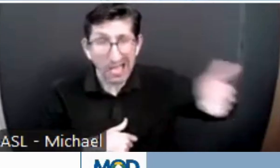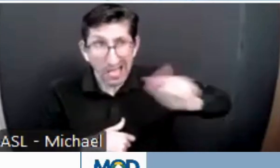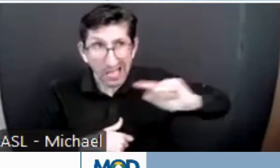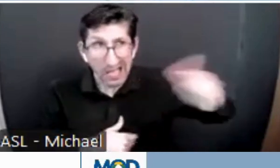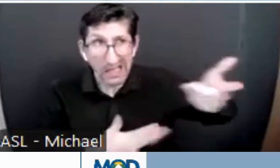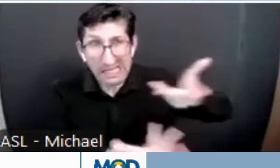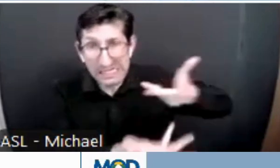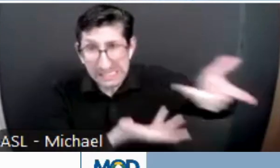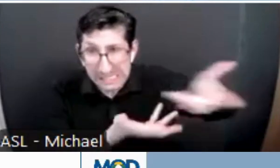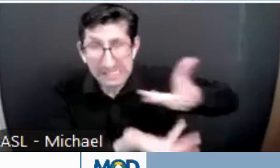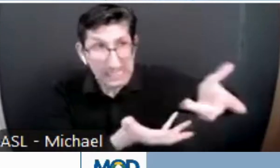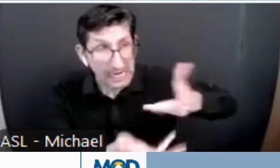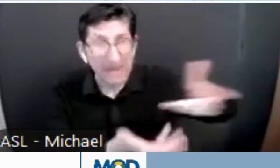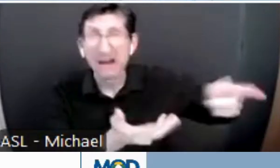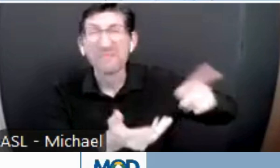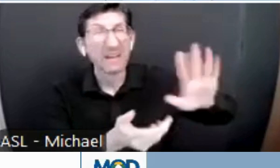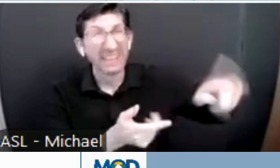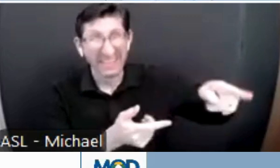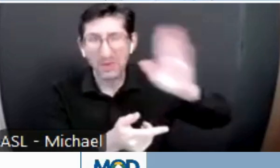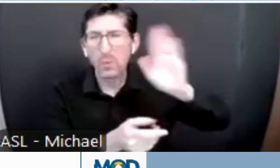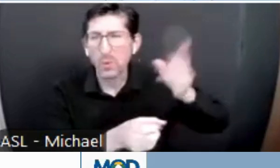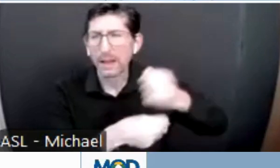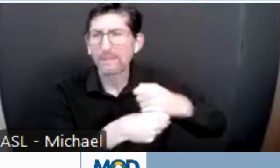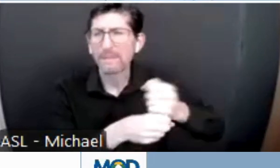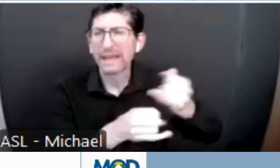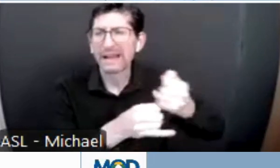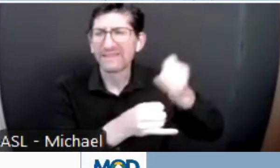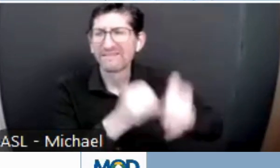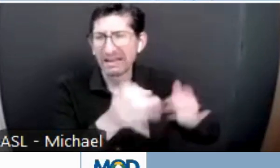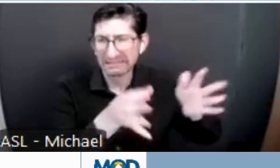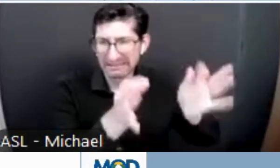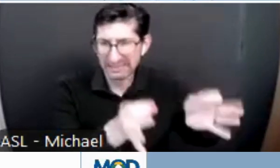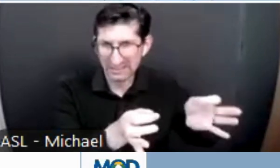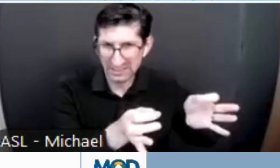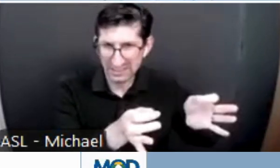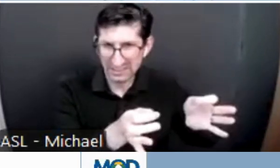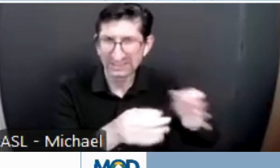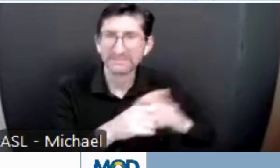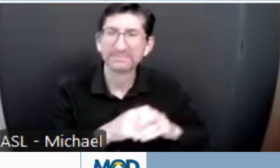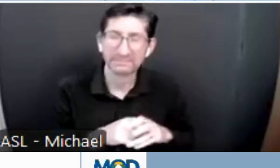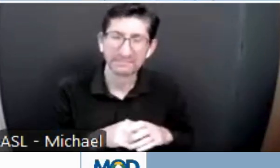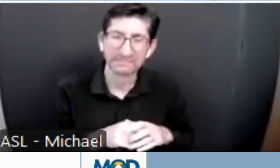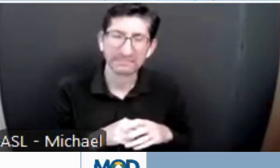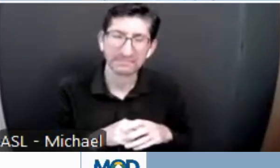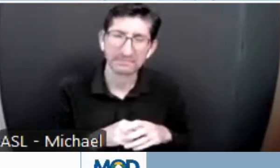your housing provider, and Naomi's going to talk you through that step.